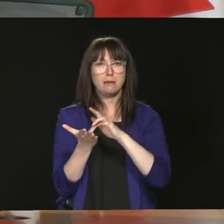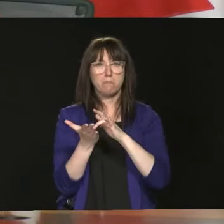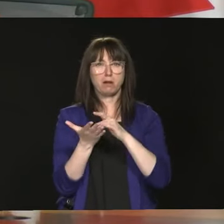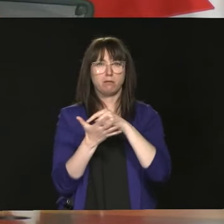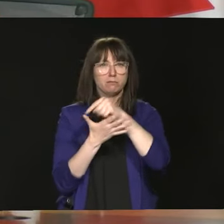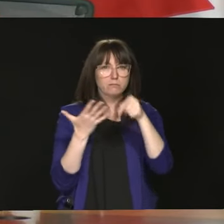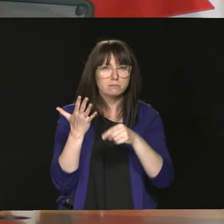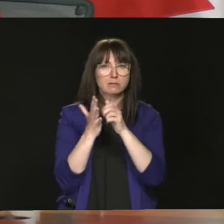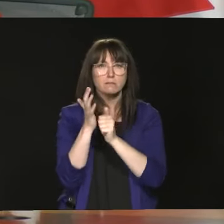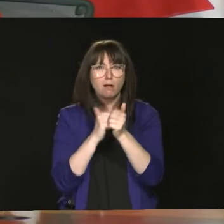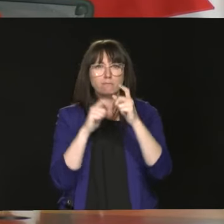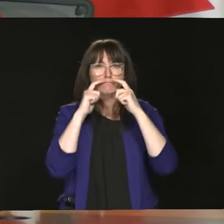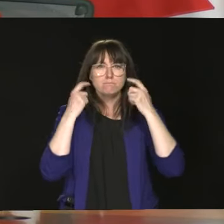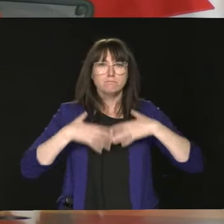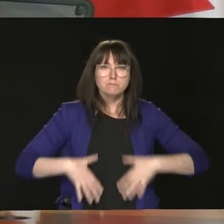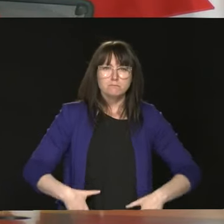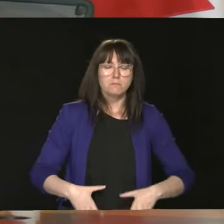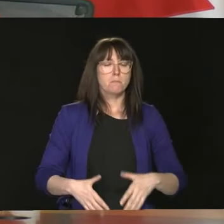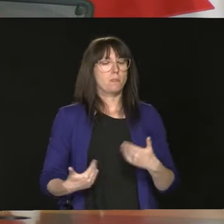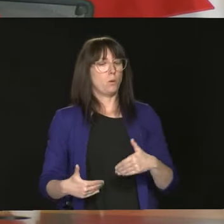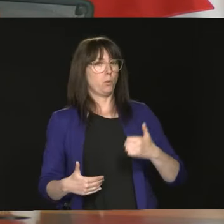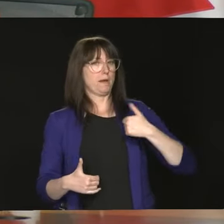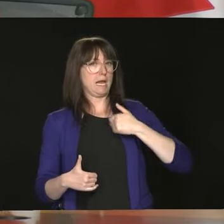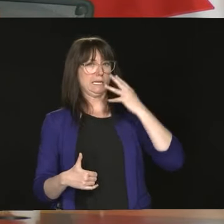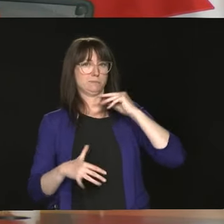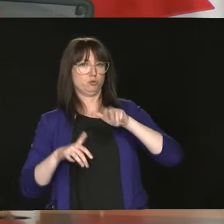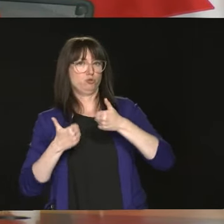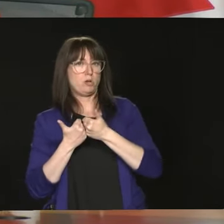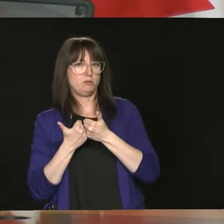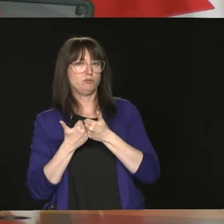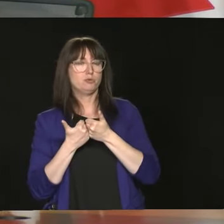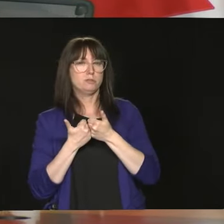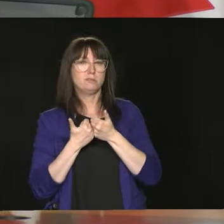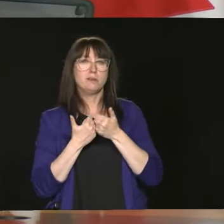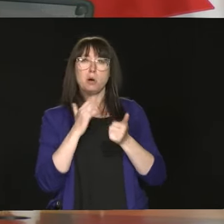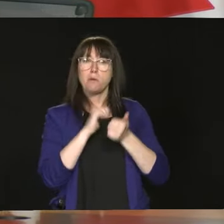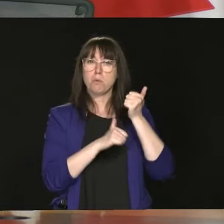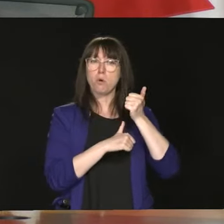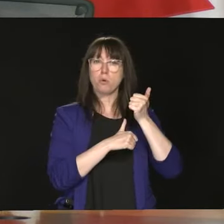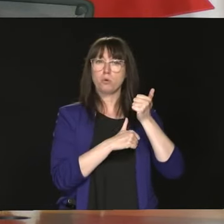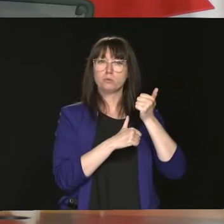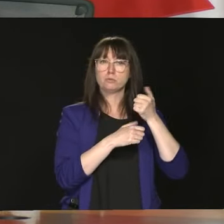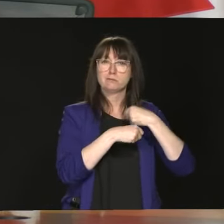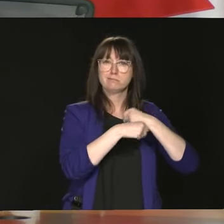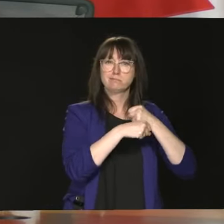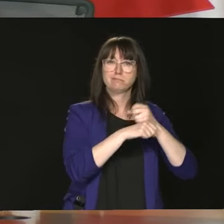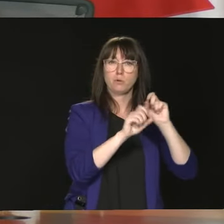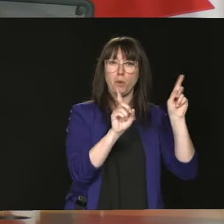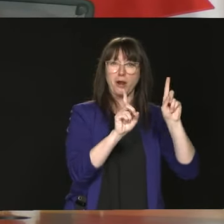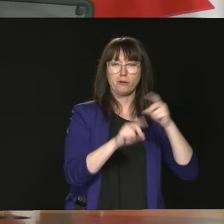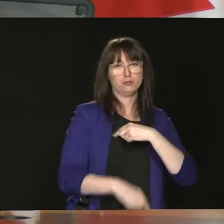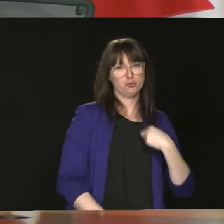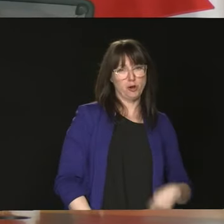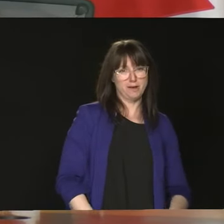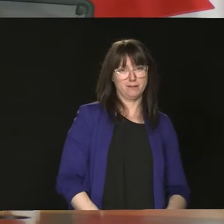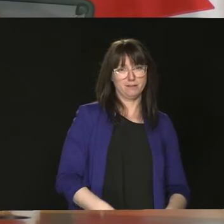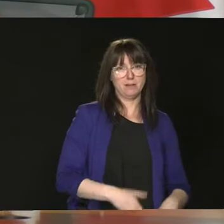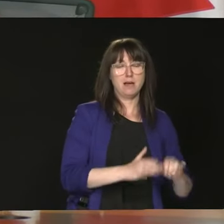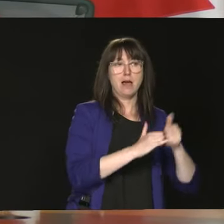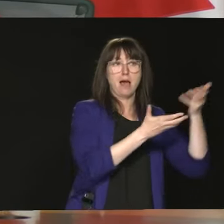Much of the world's supply is manufactured in China, and moving materials out of that country is